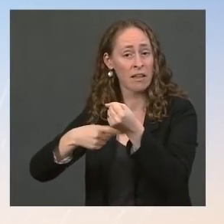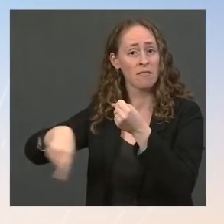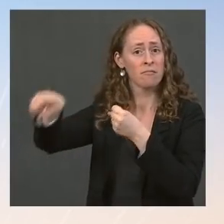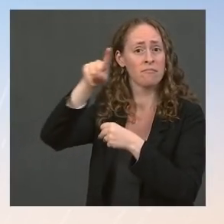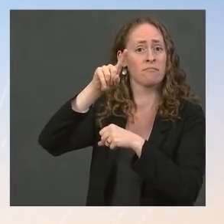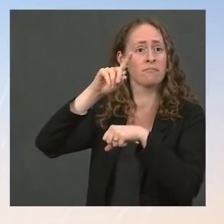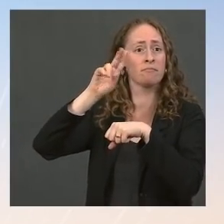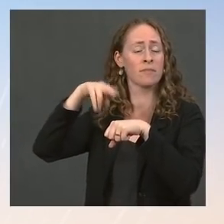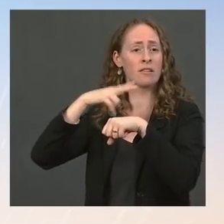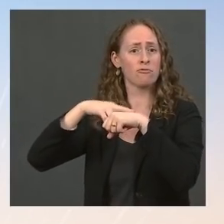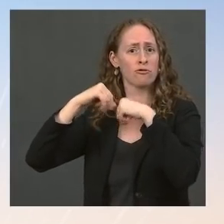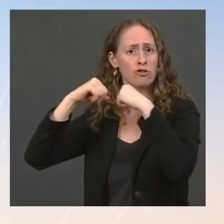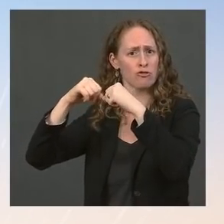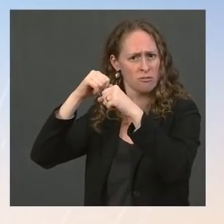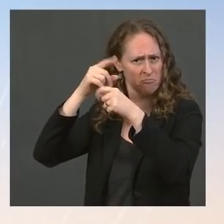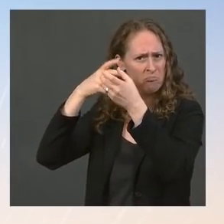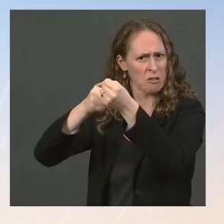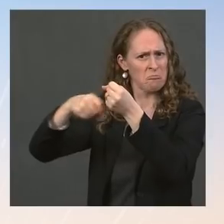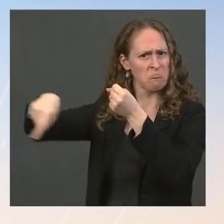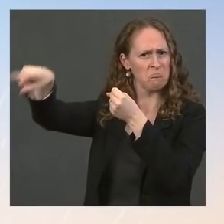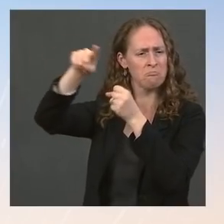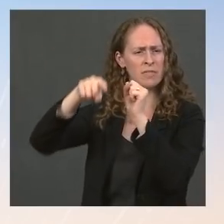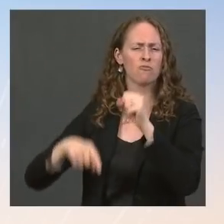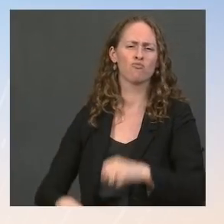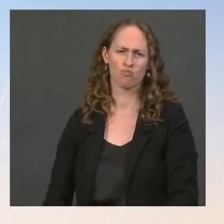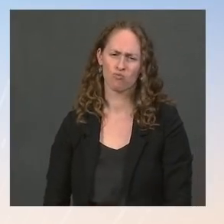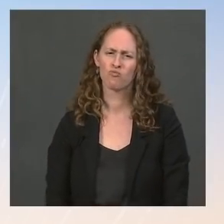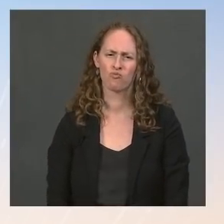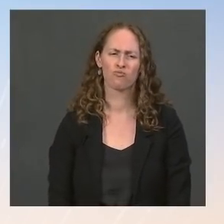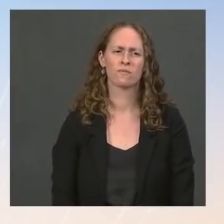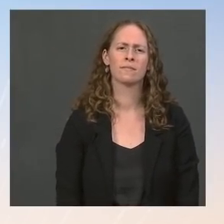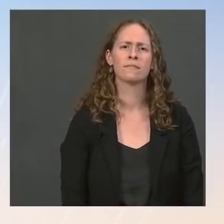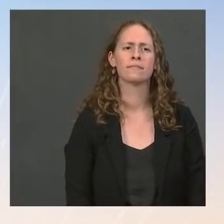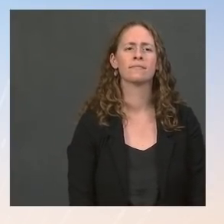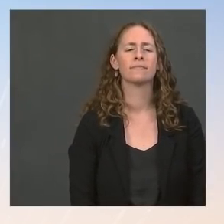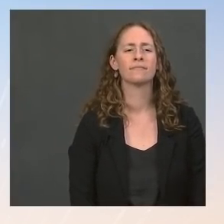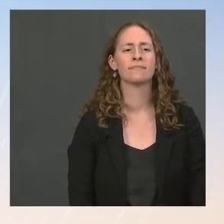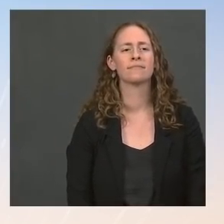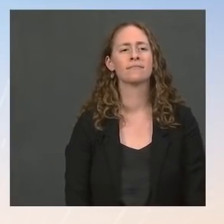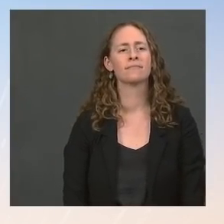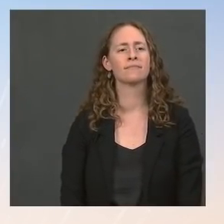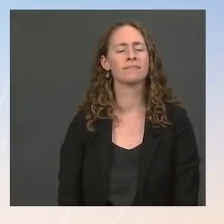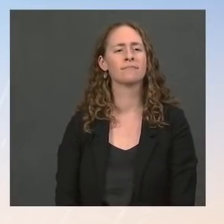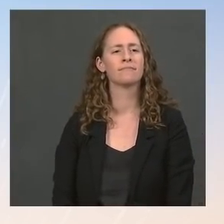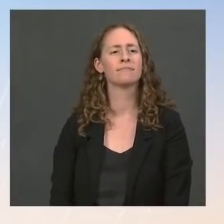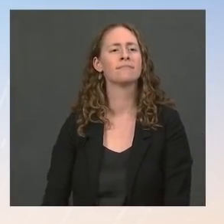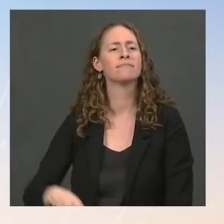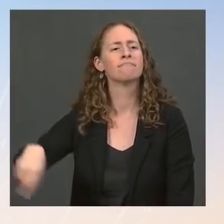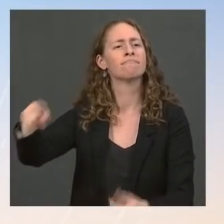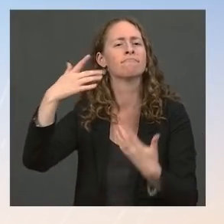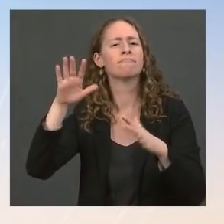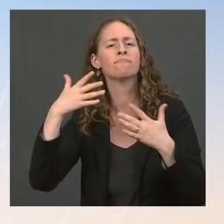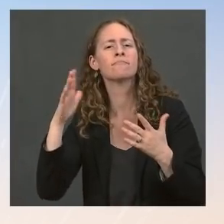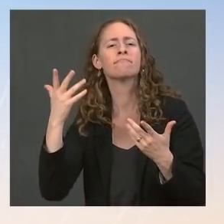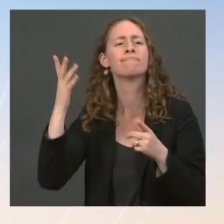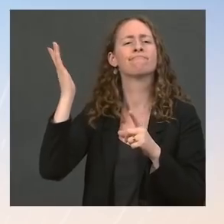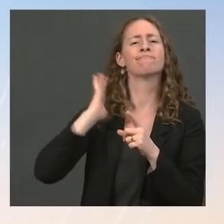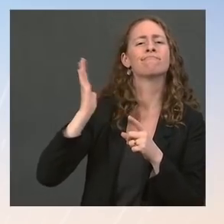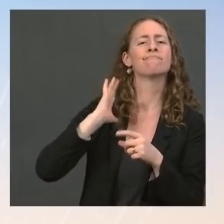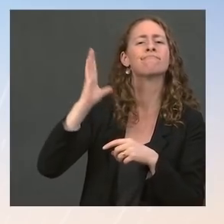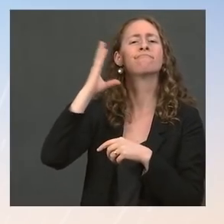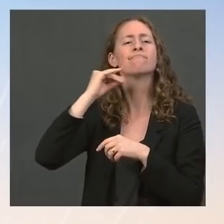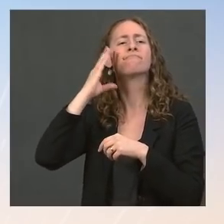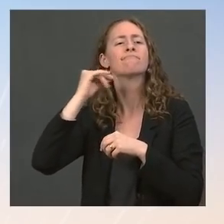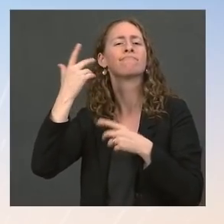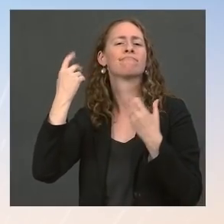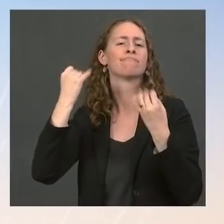He does. You mentioned that the president has done many, many deals on Capitol Hill. He's been around a long time, but